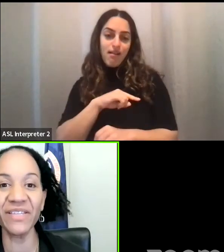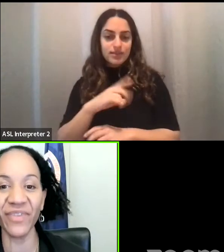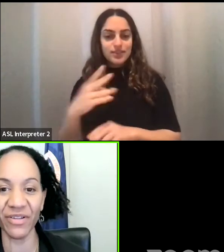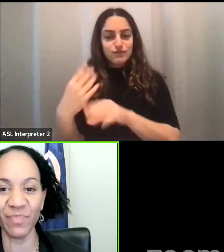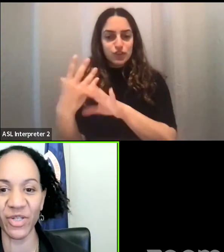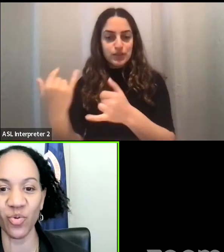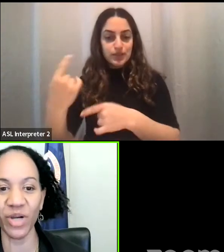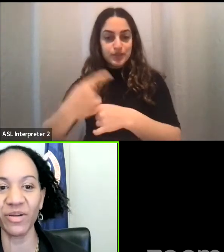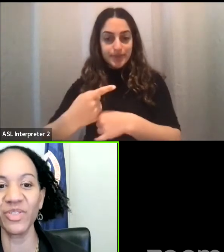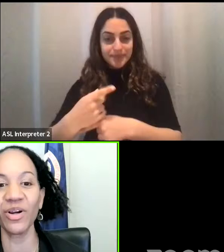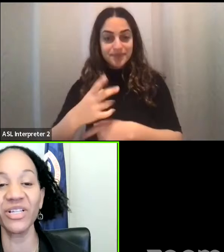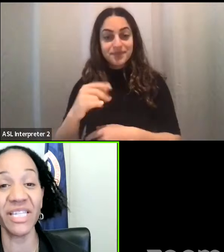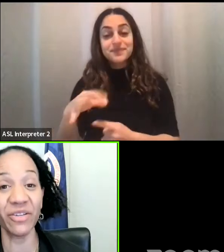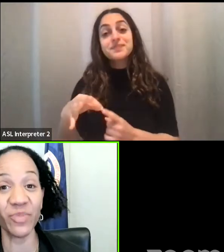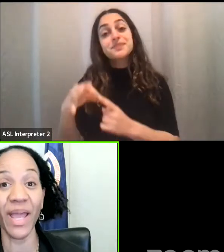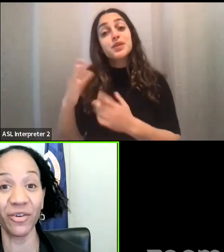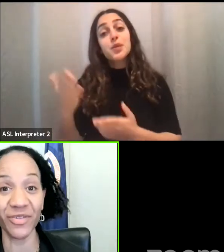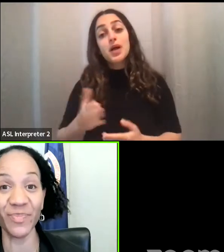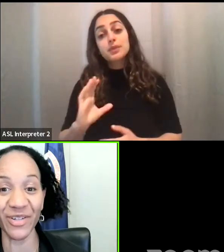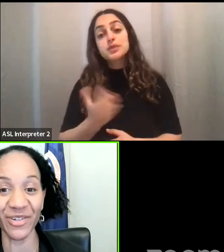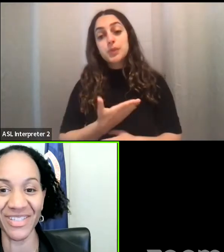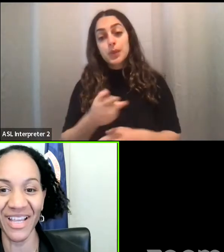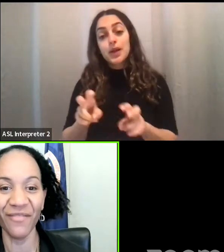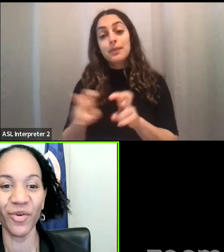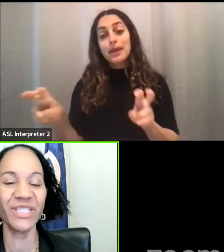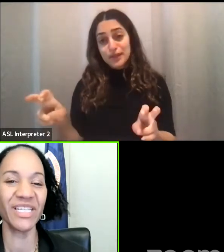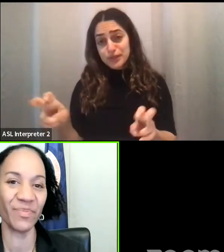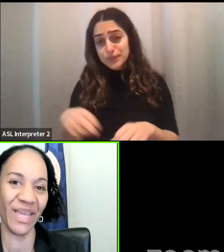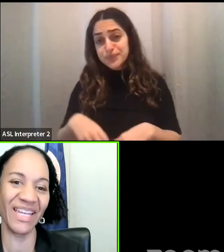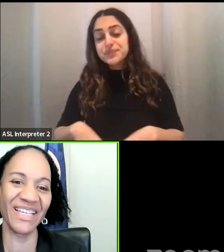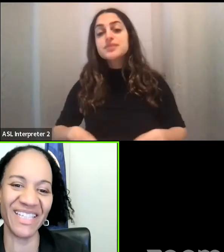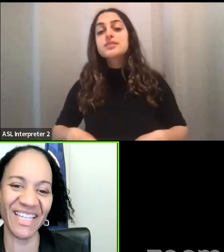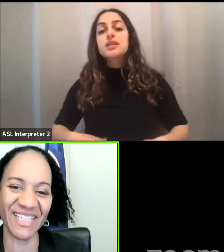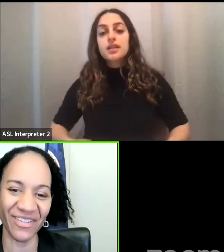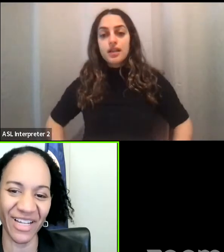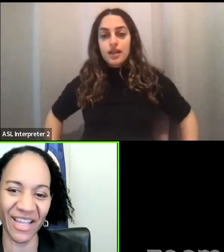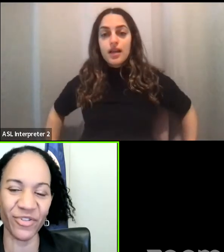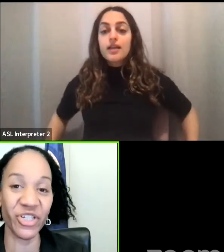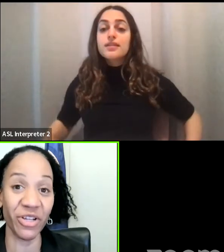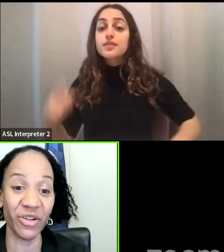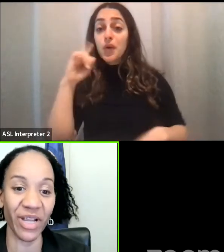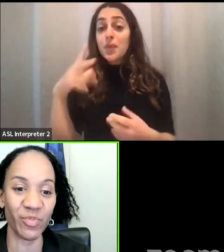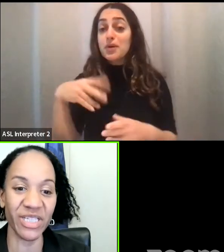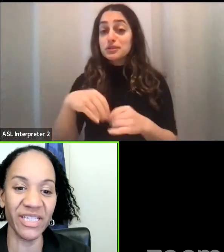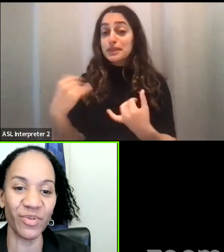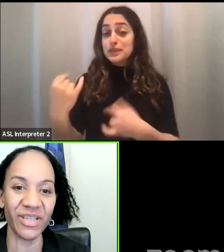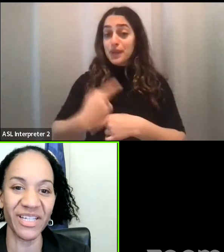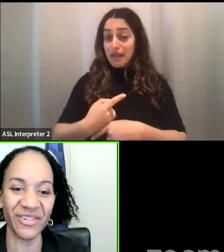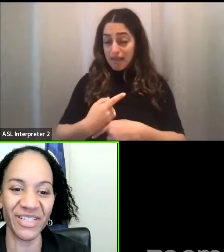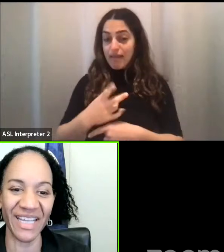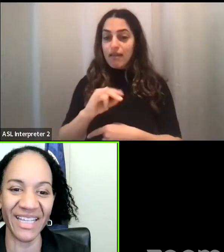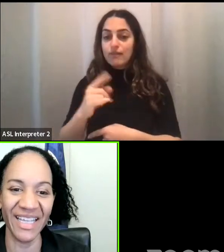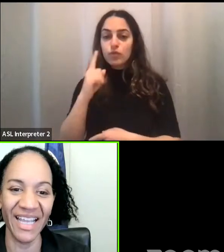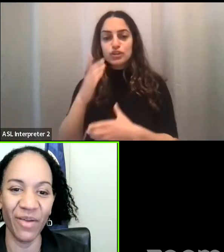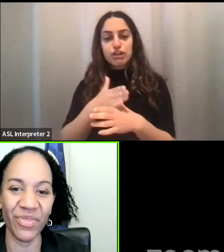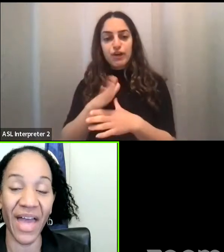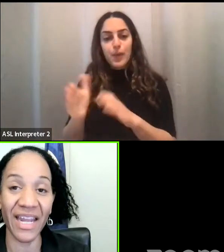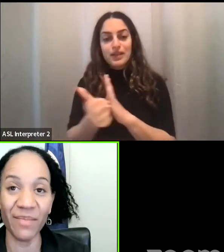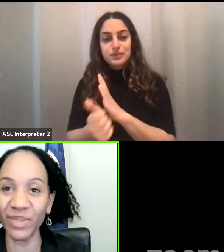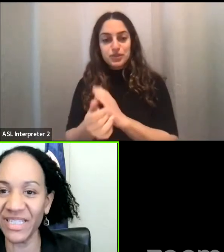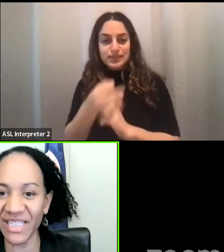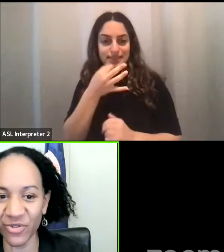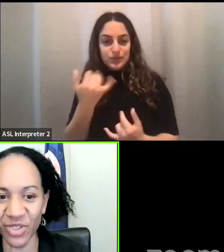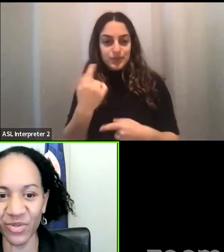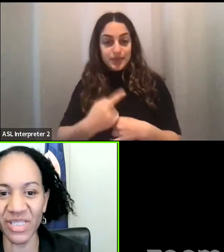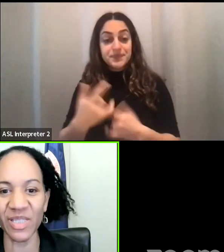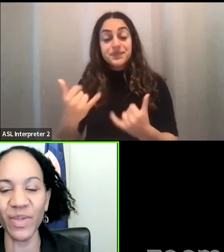very very special welcome to our distinguished panel of speakers for participating in today's hearing and for sharing your expertise with us here today with that